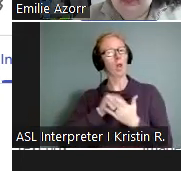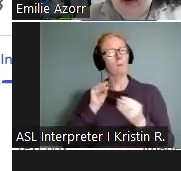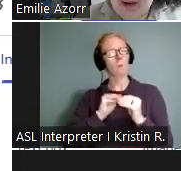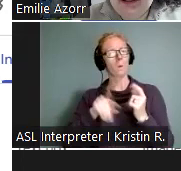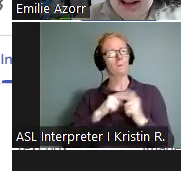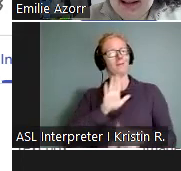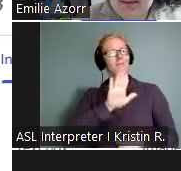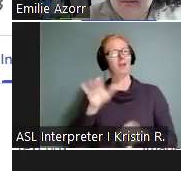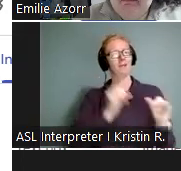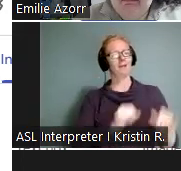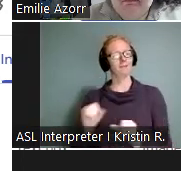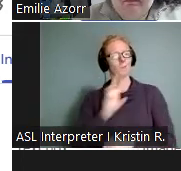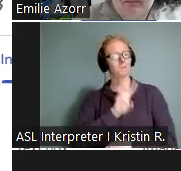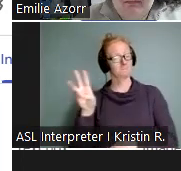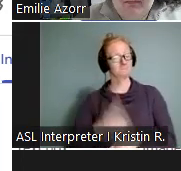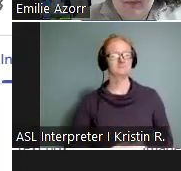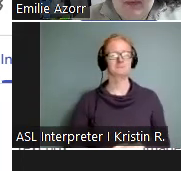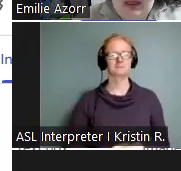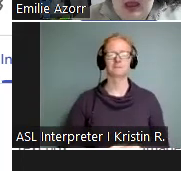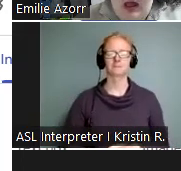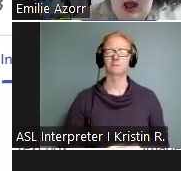on their individual websites.